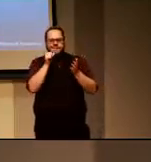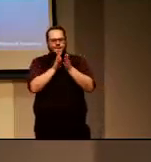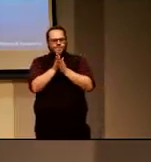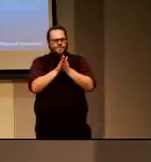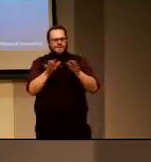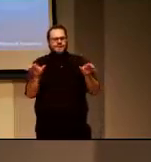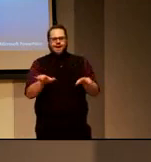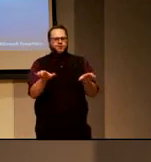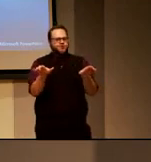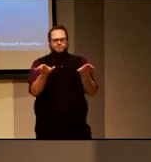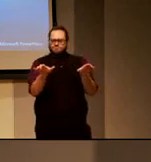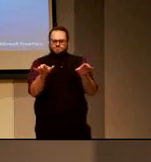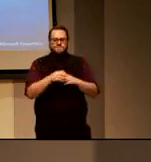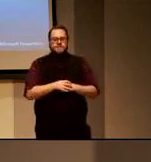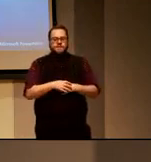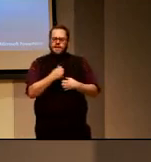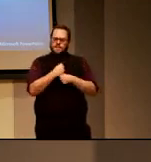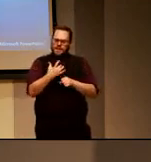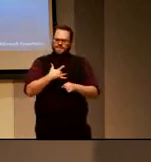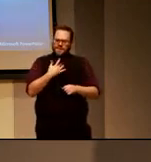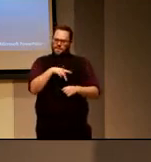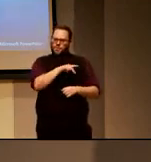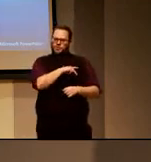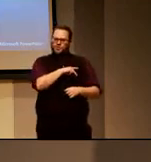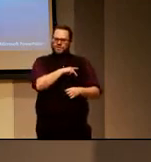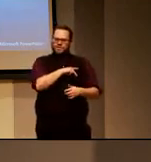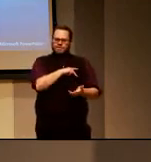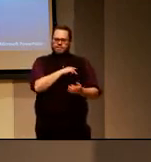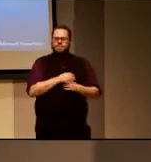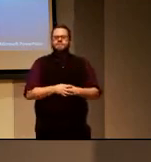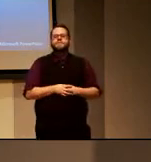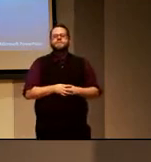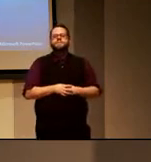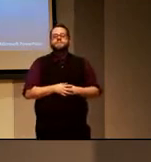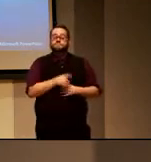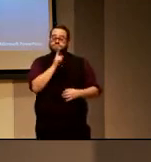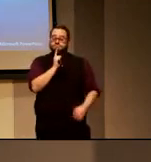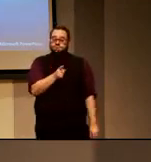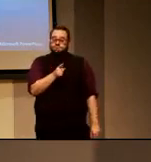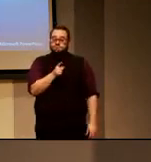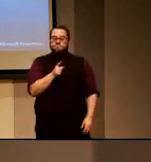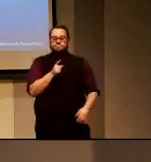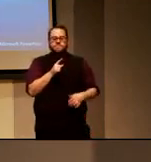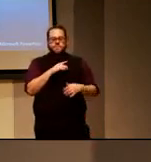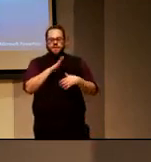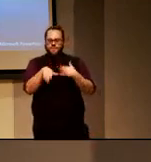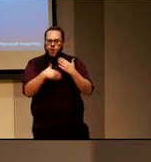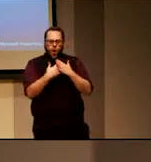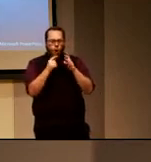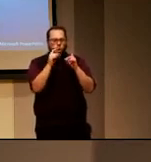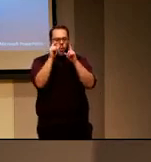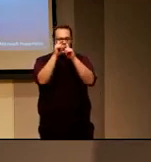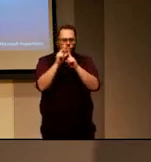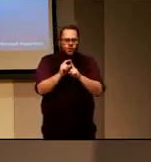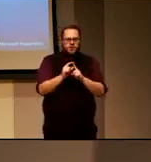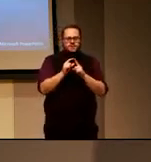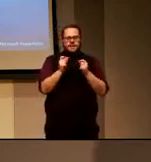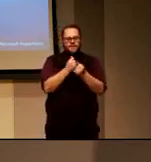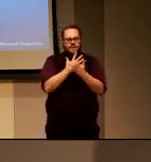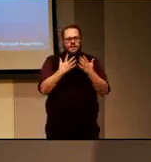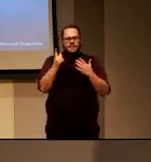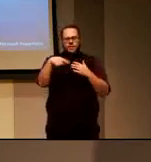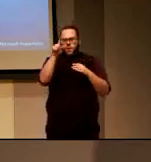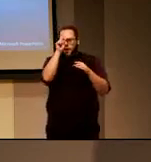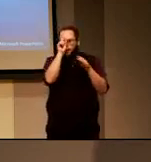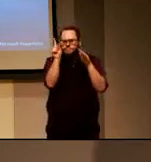action, make it feel personal. And so the reality is that from all the words and things that came to your mind for